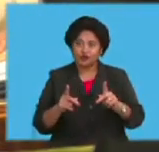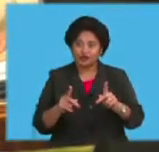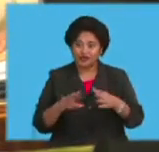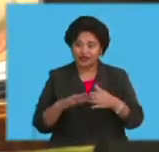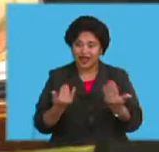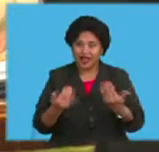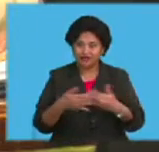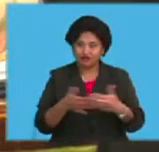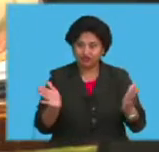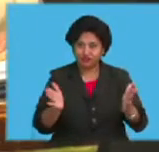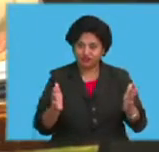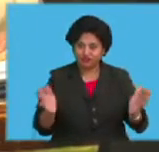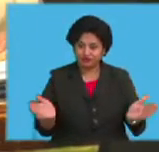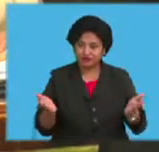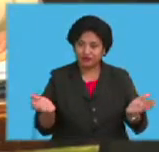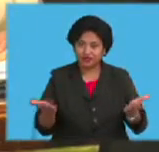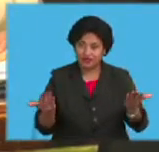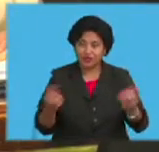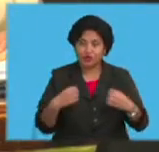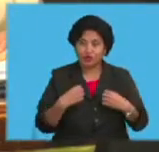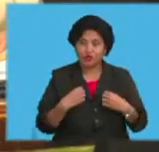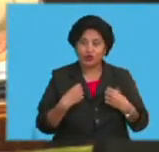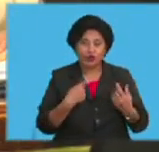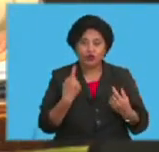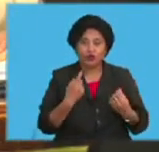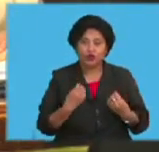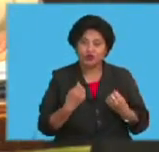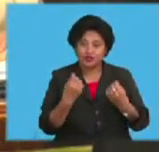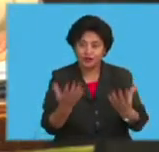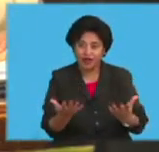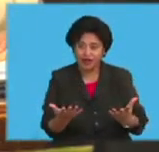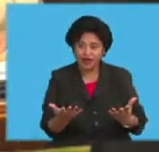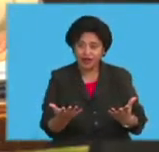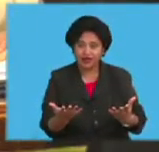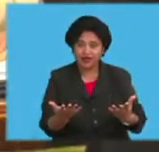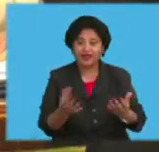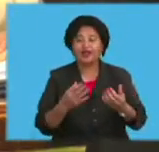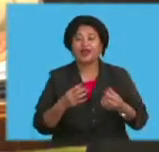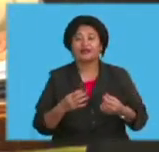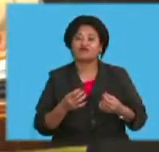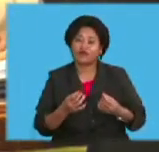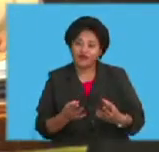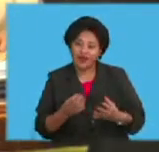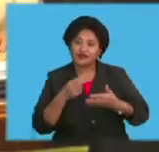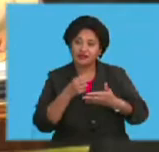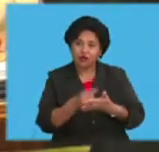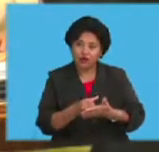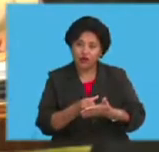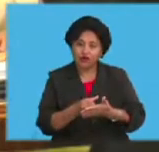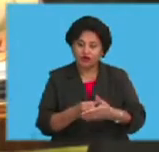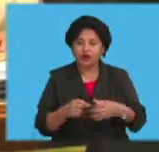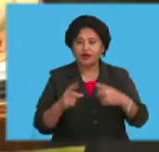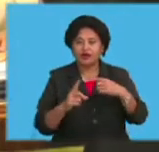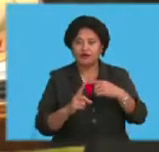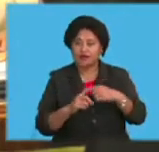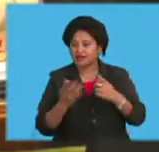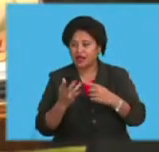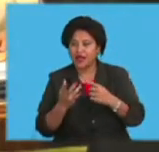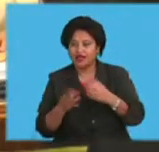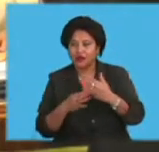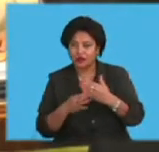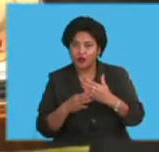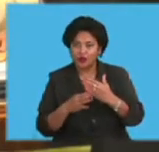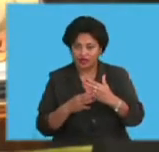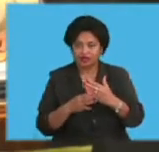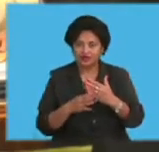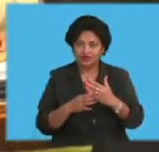for our local MSMEs to be suppliers and provide support and logistic services for these foreign firms. And our local MSMEs will also